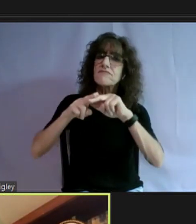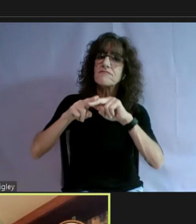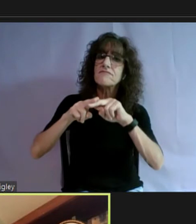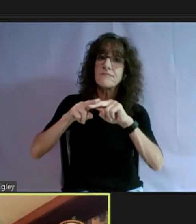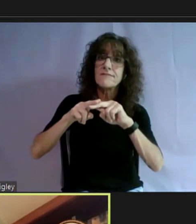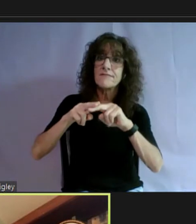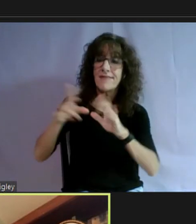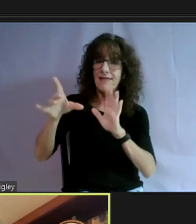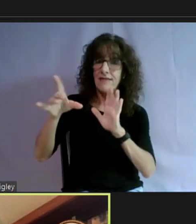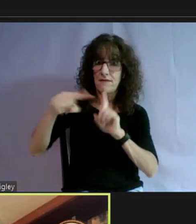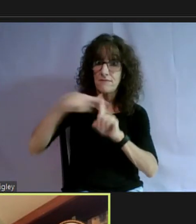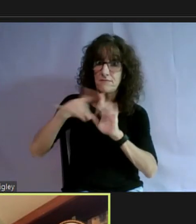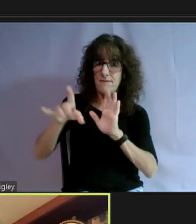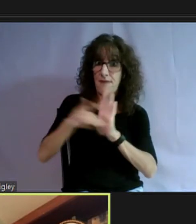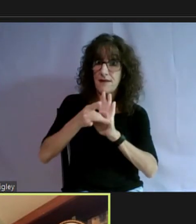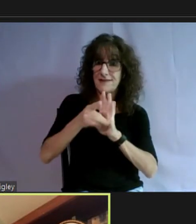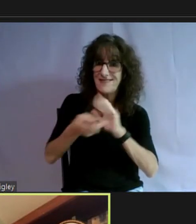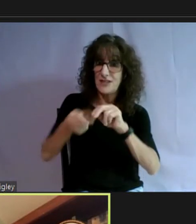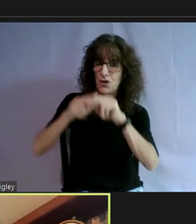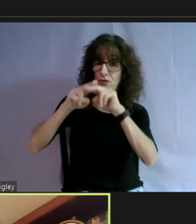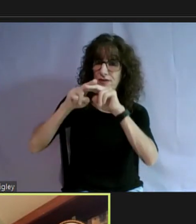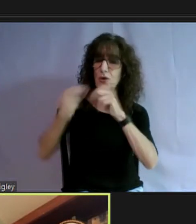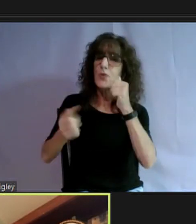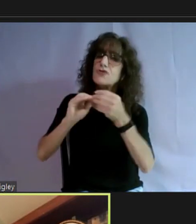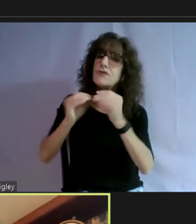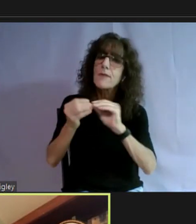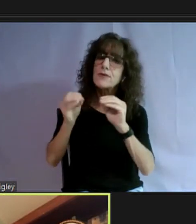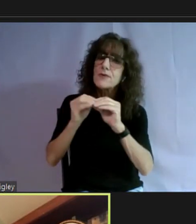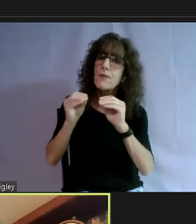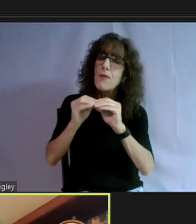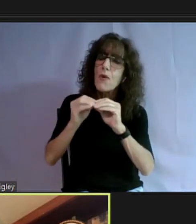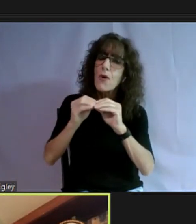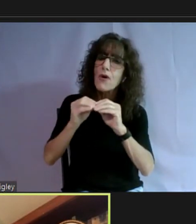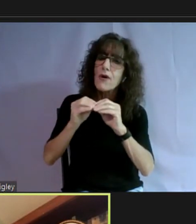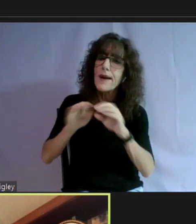rate increasing. Which number is more important? From Julia.